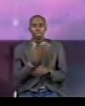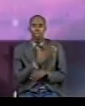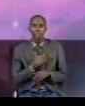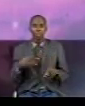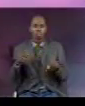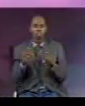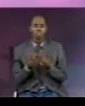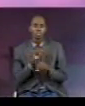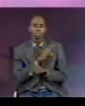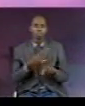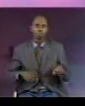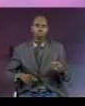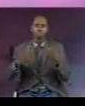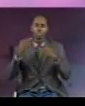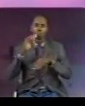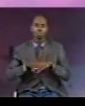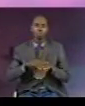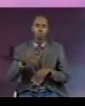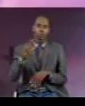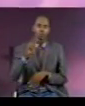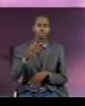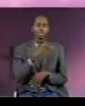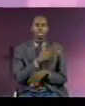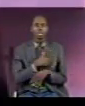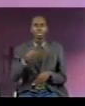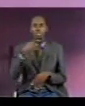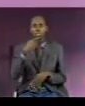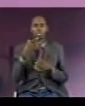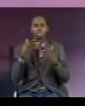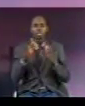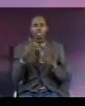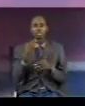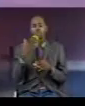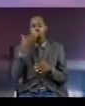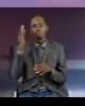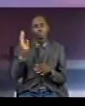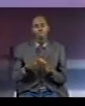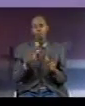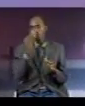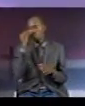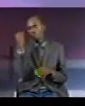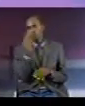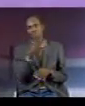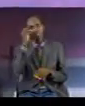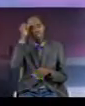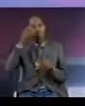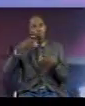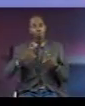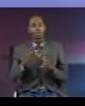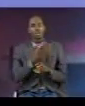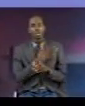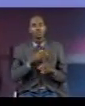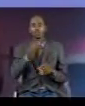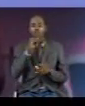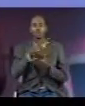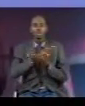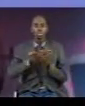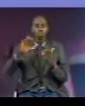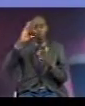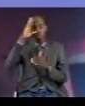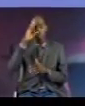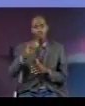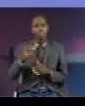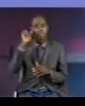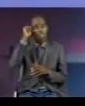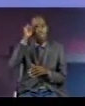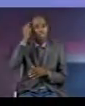calls upon you and he says, let the wicked forsake his way and the righteous man his thoughts, and let him return